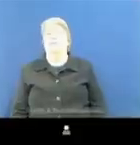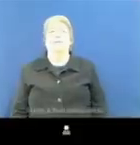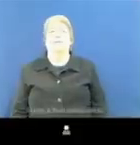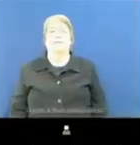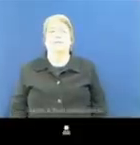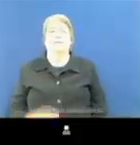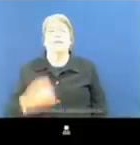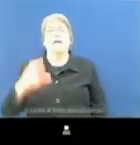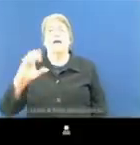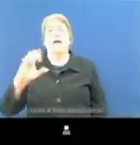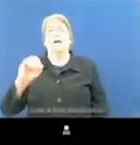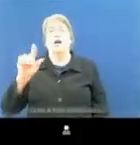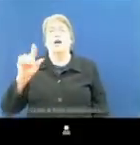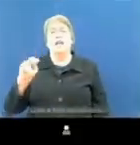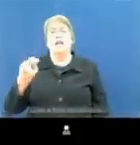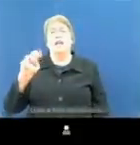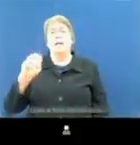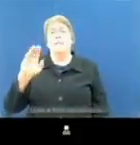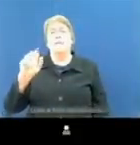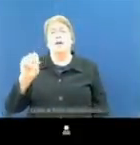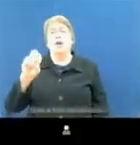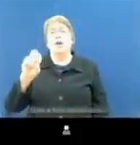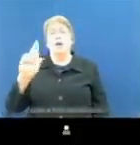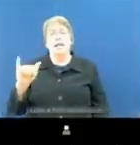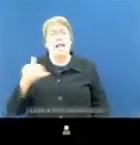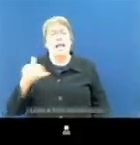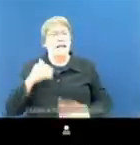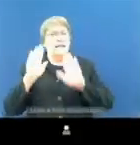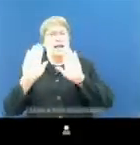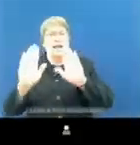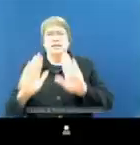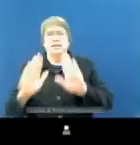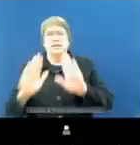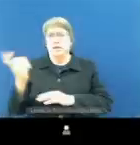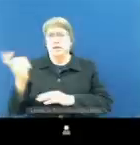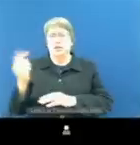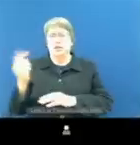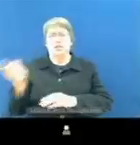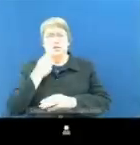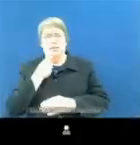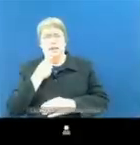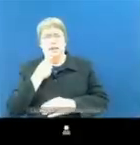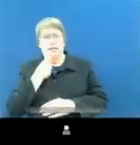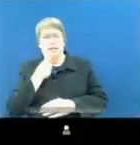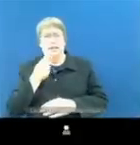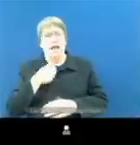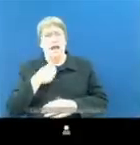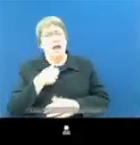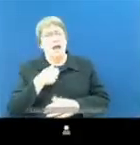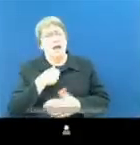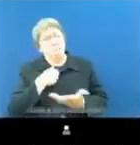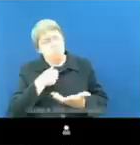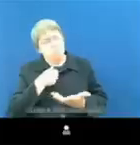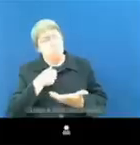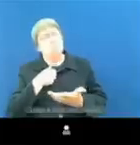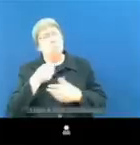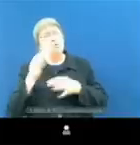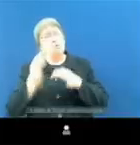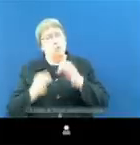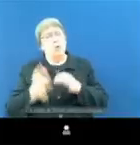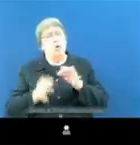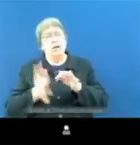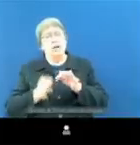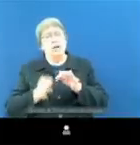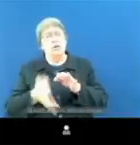Colleen McKerney asked an excellent question. And she says, I'm brand new to the idea of court interpreting. Are we allowed to sit in court